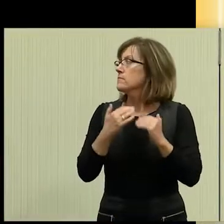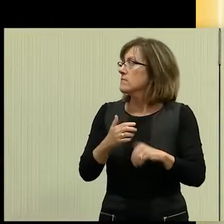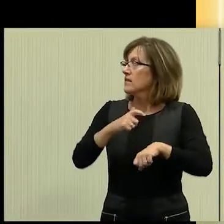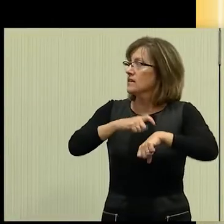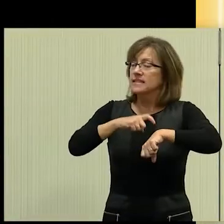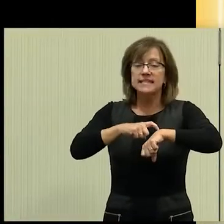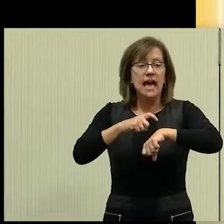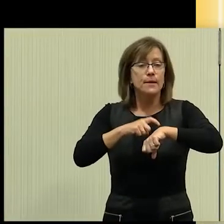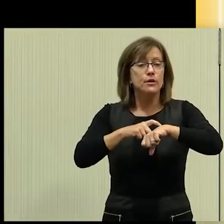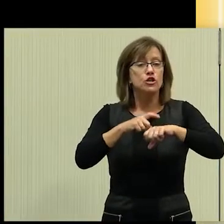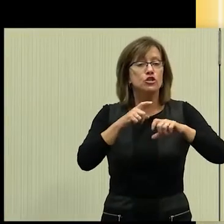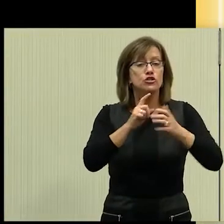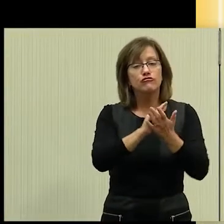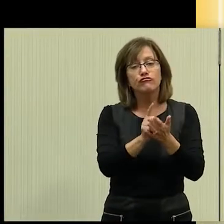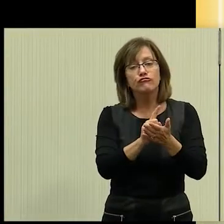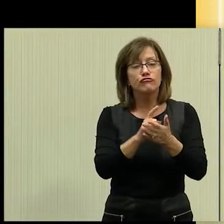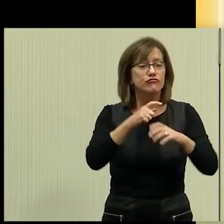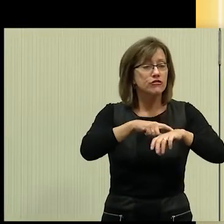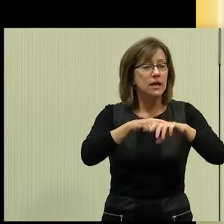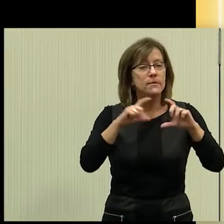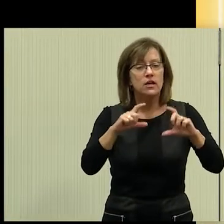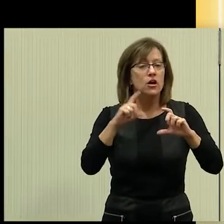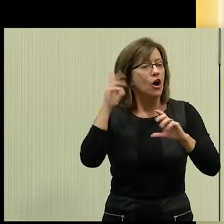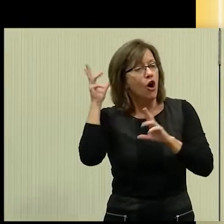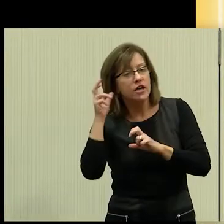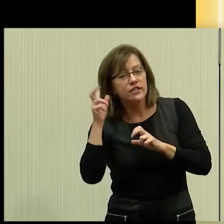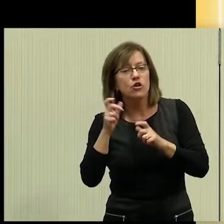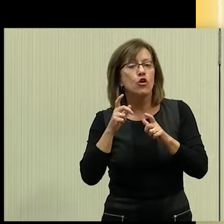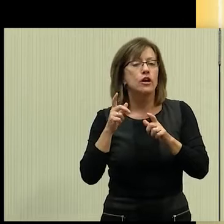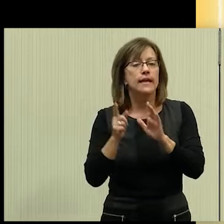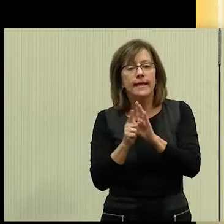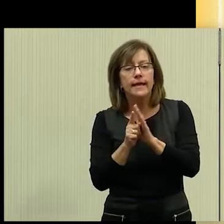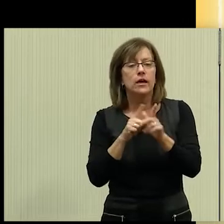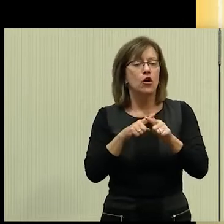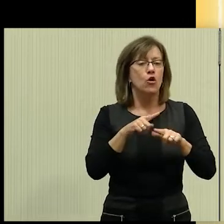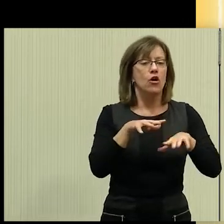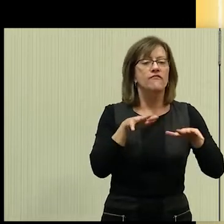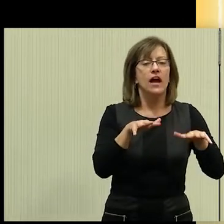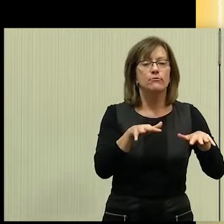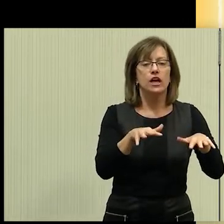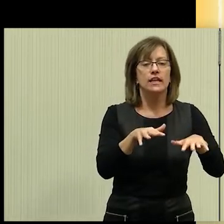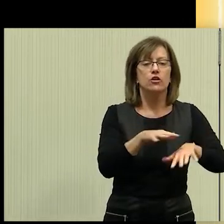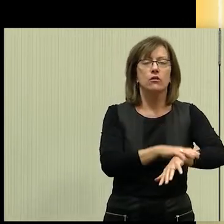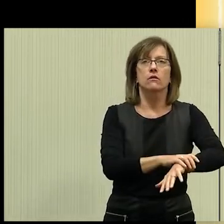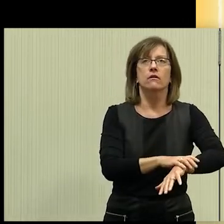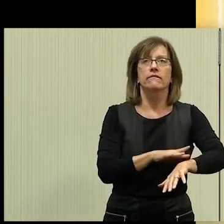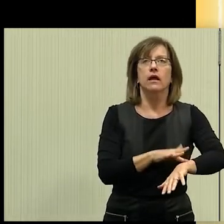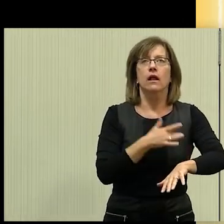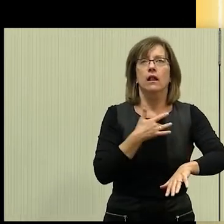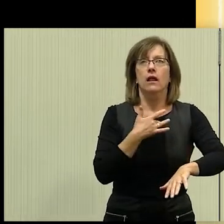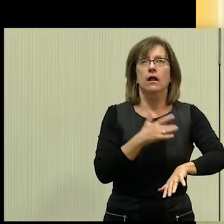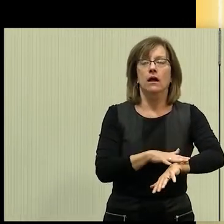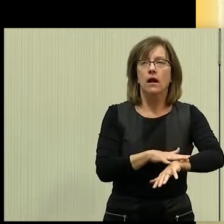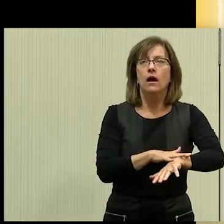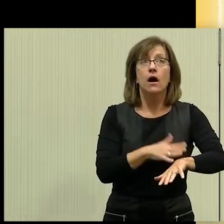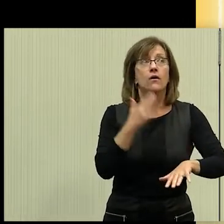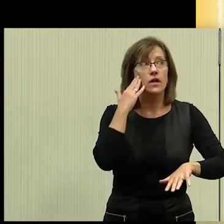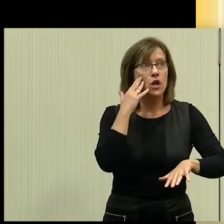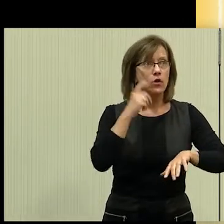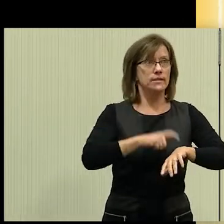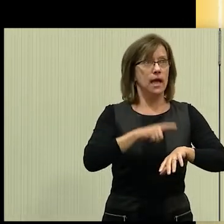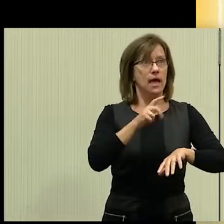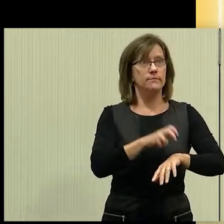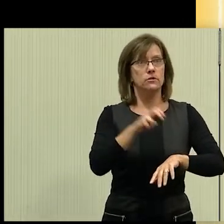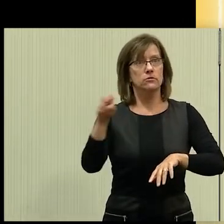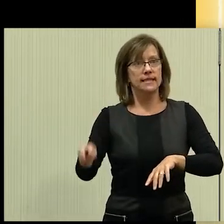timers, auditory, there's timers that have vibrators on, the vibrating kind of feeling, so that children can help learn when it's time to